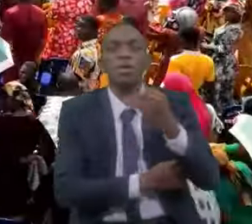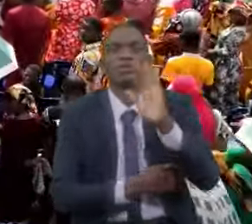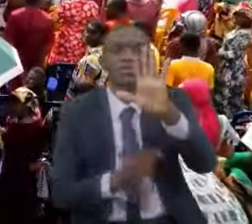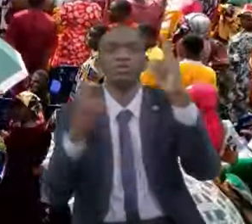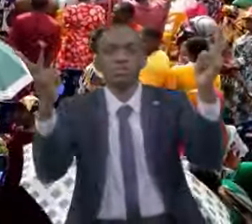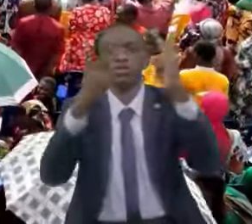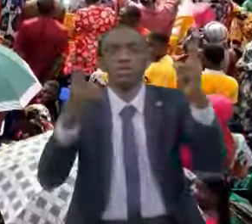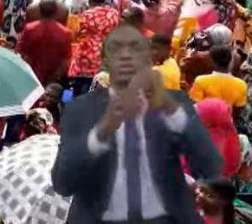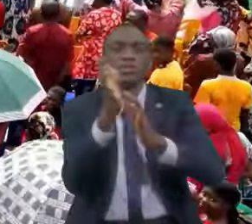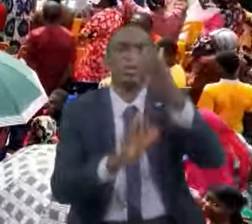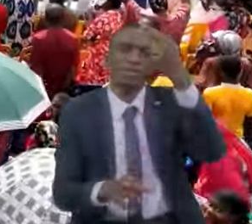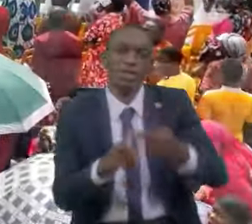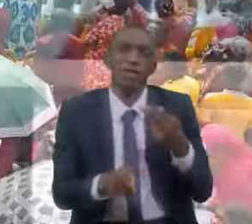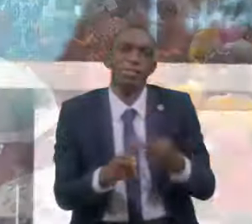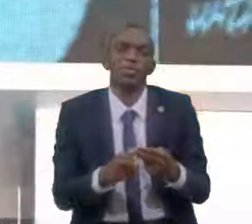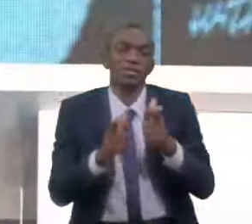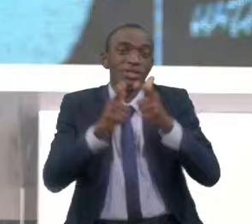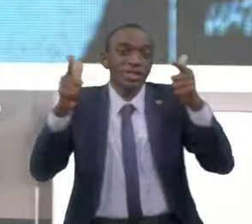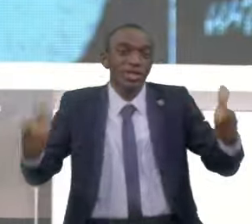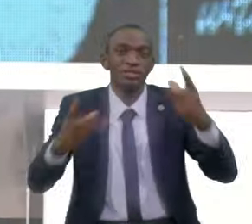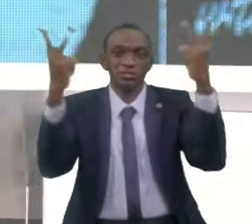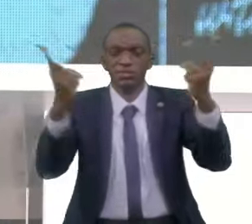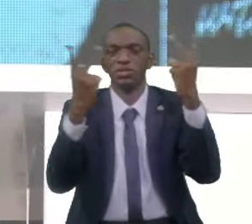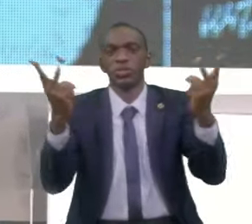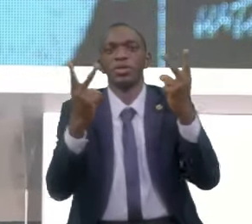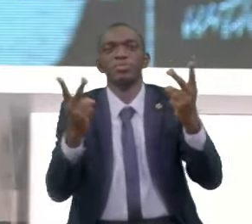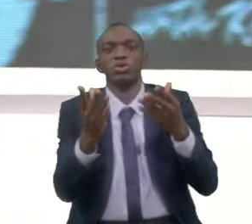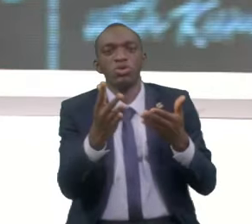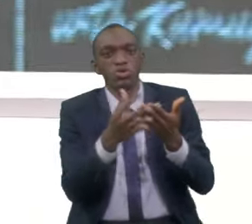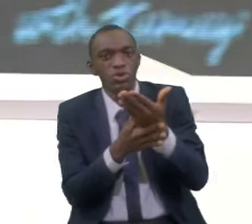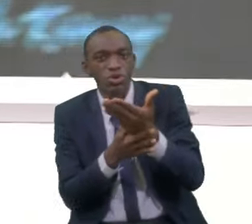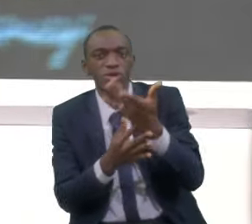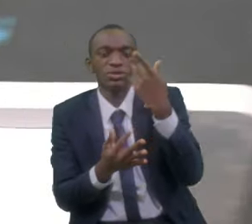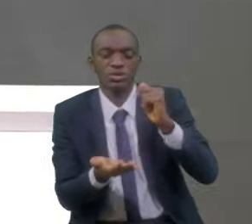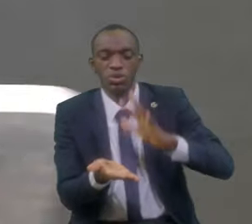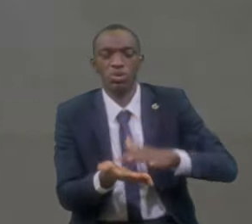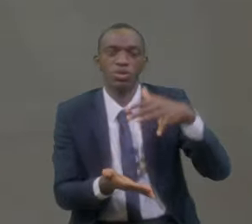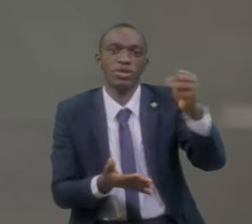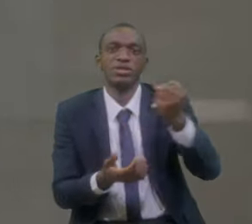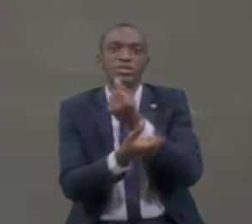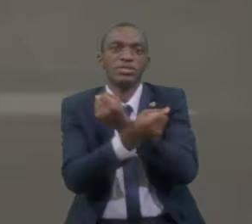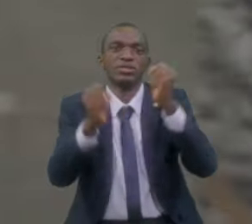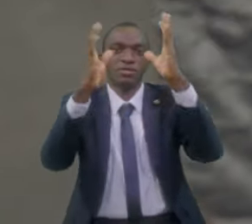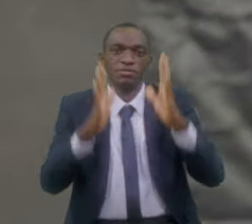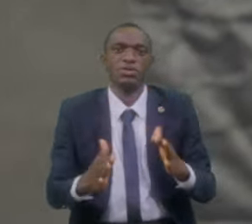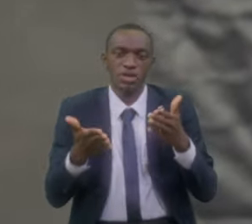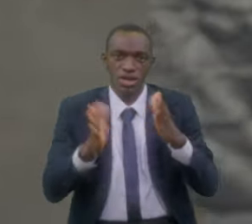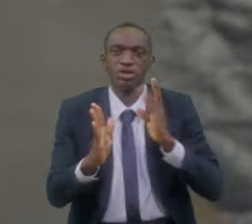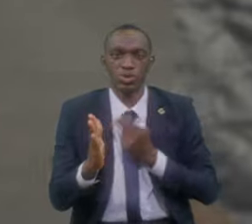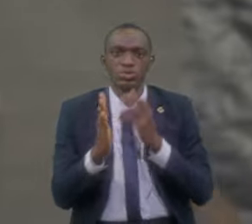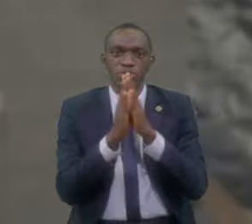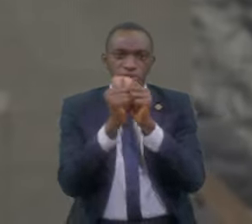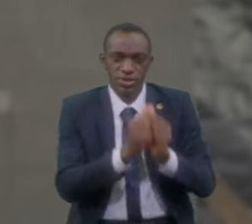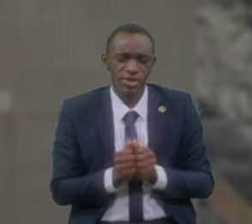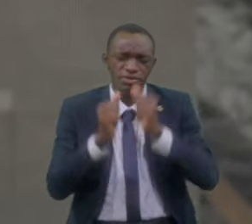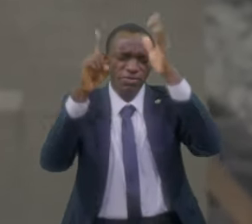Yeah. Great victory through the glorious Savior. Let's pray together. Father, we